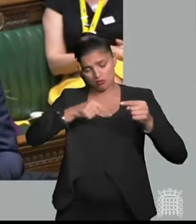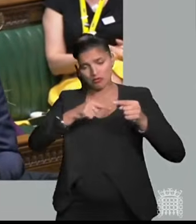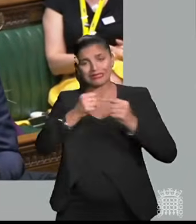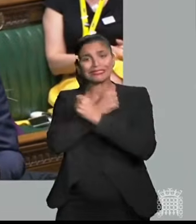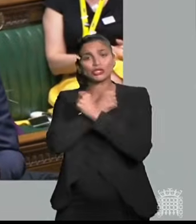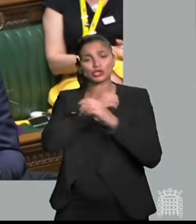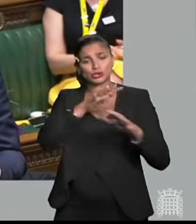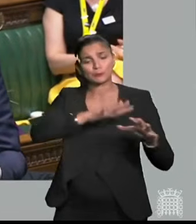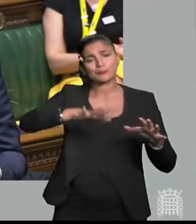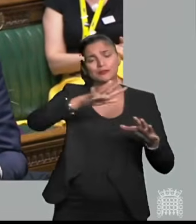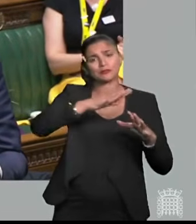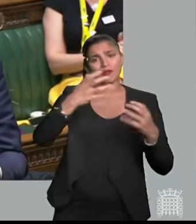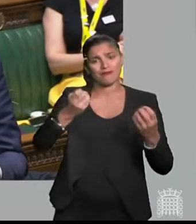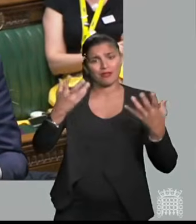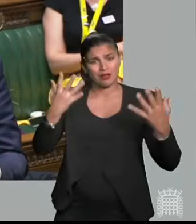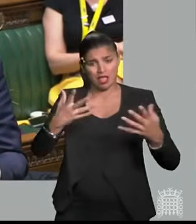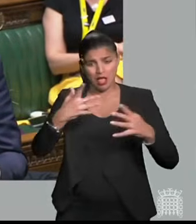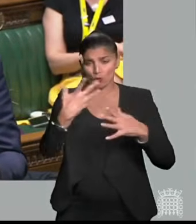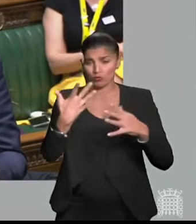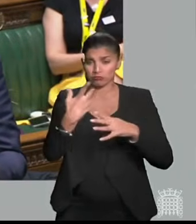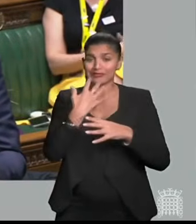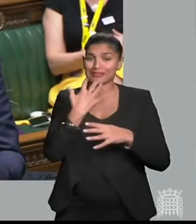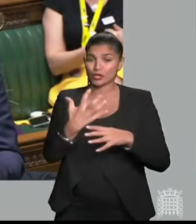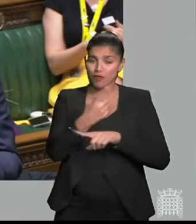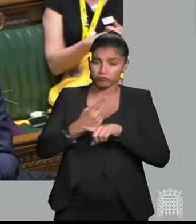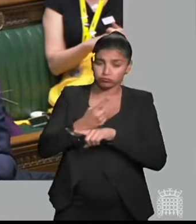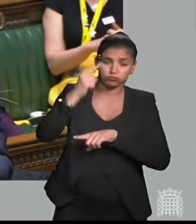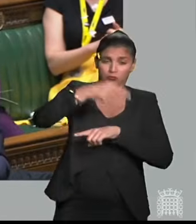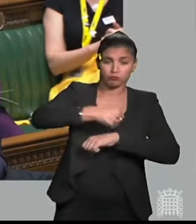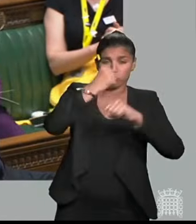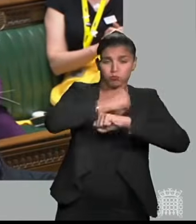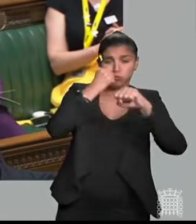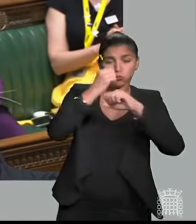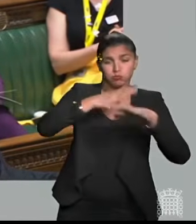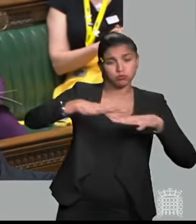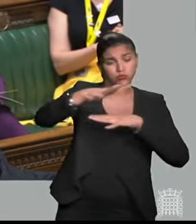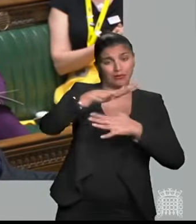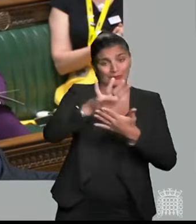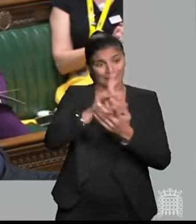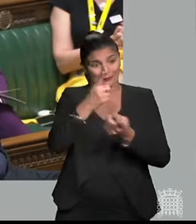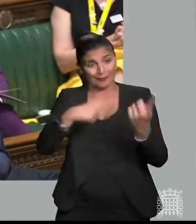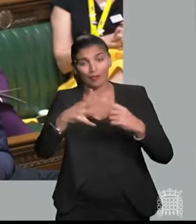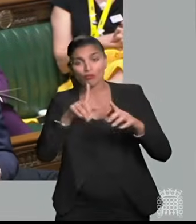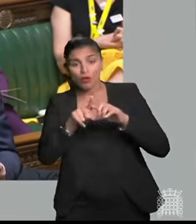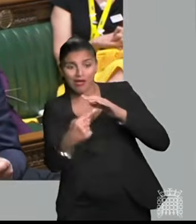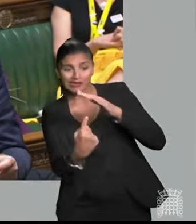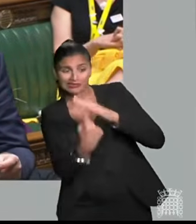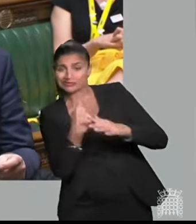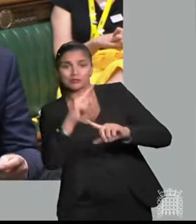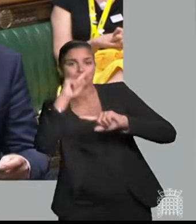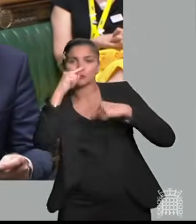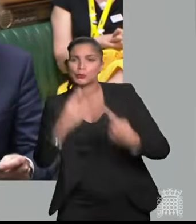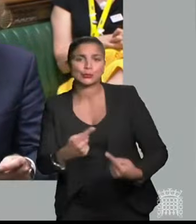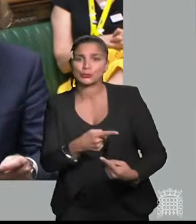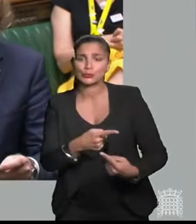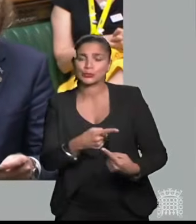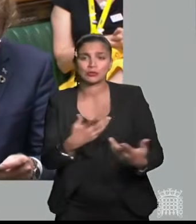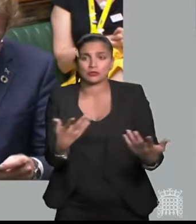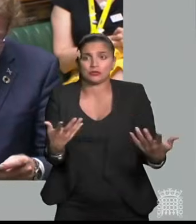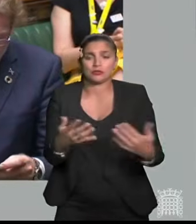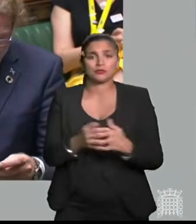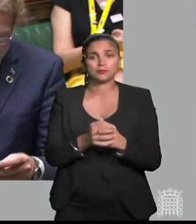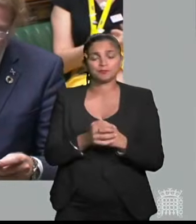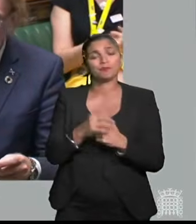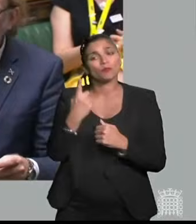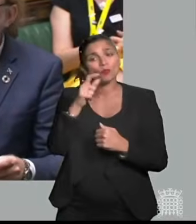Israeli airstrikes, causing absolute terror for those who urgently need this crossing open to escape. Nadia El Nakla, an elected